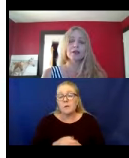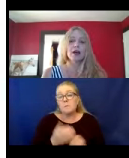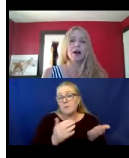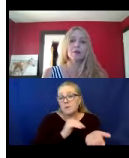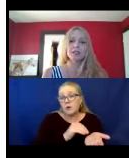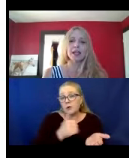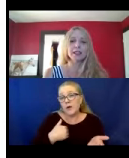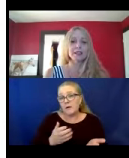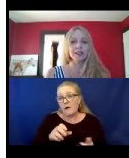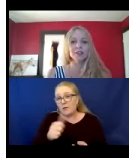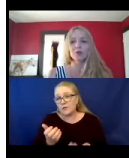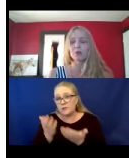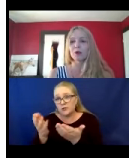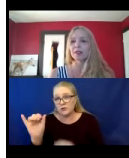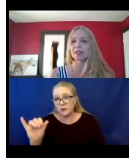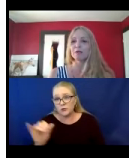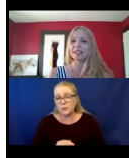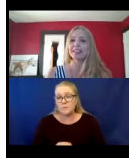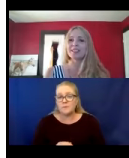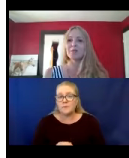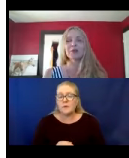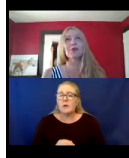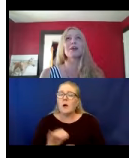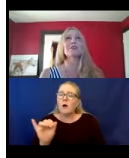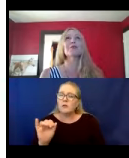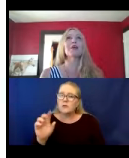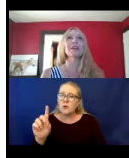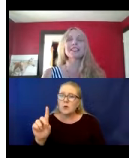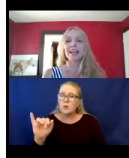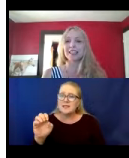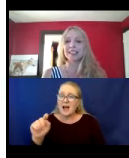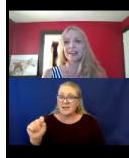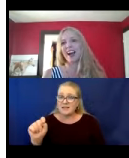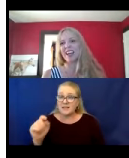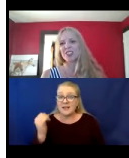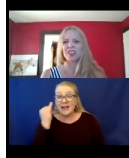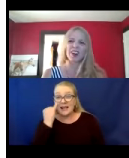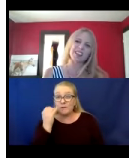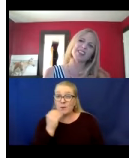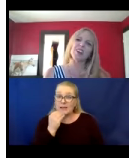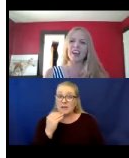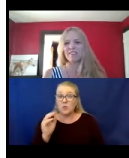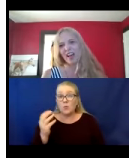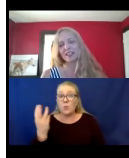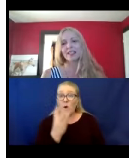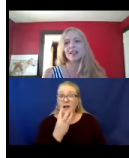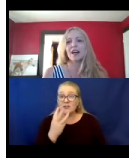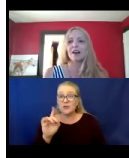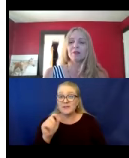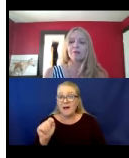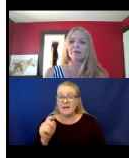suggestions. Diet's so important. If we eat the typical Western American diet, kind of high sugar, high salt, high